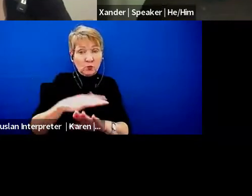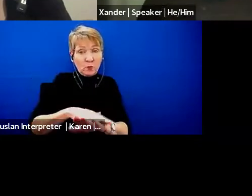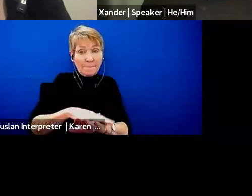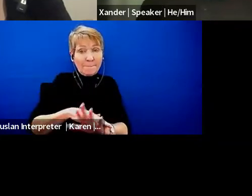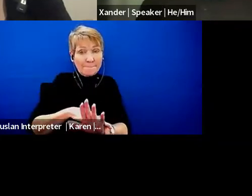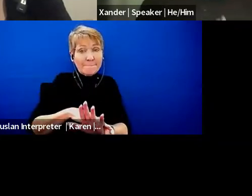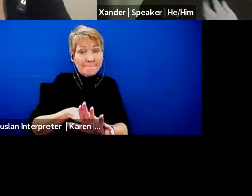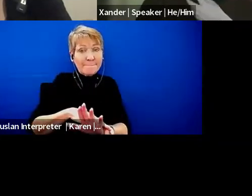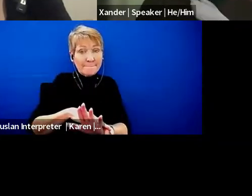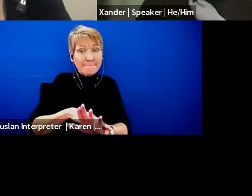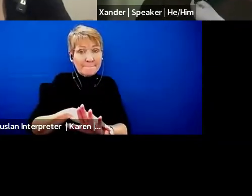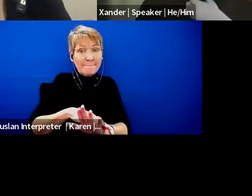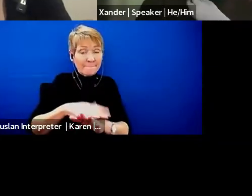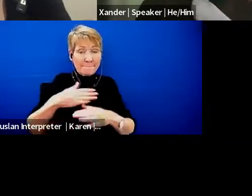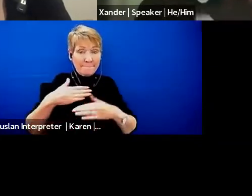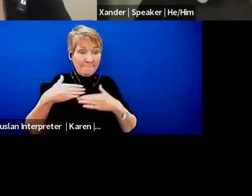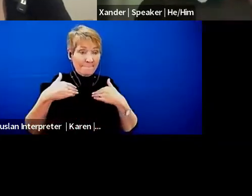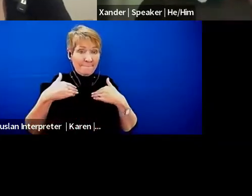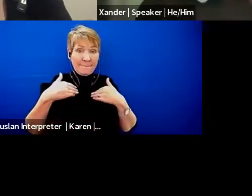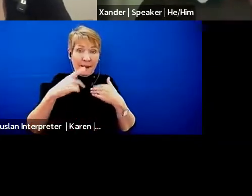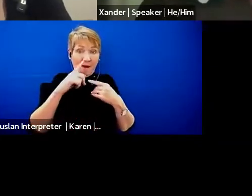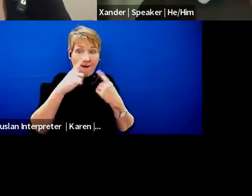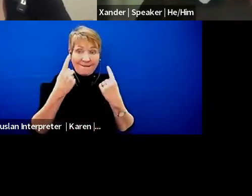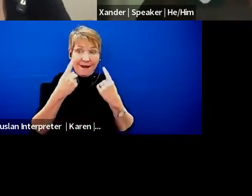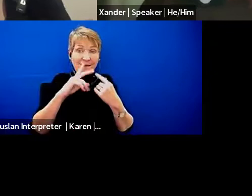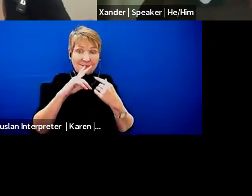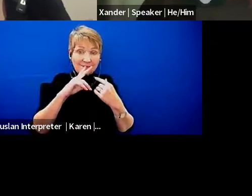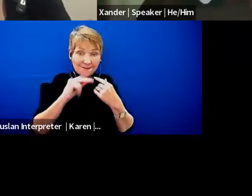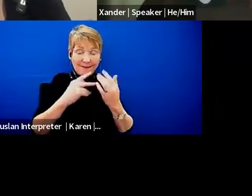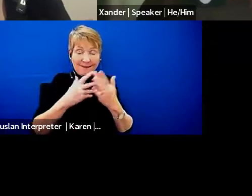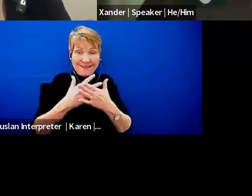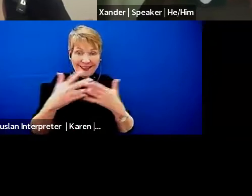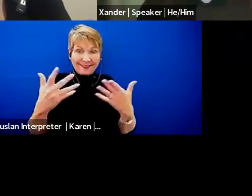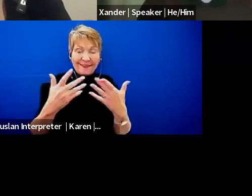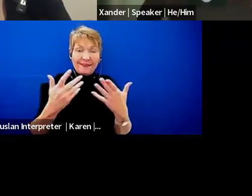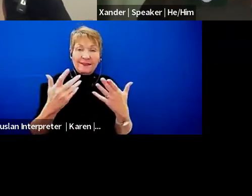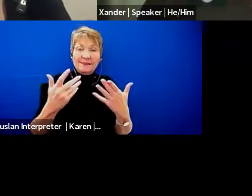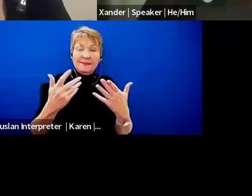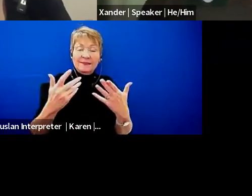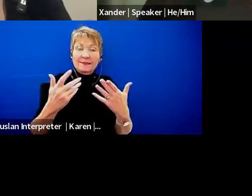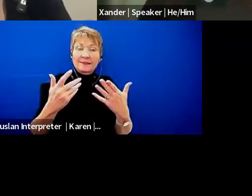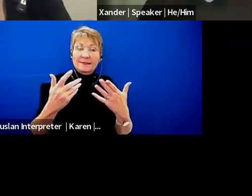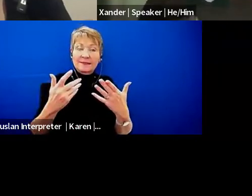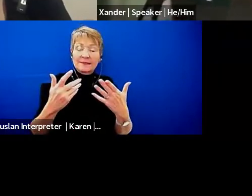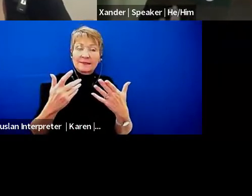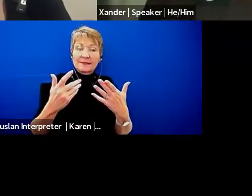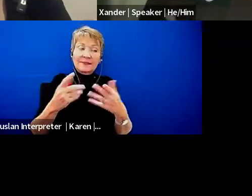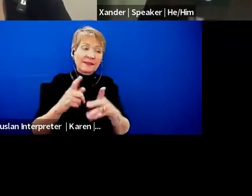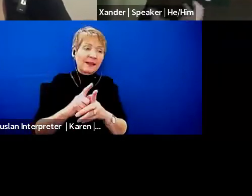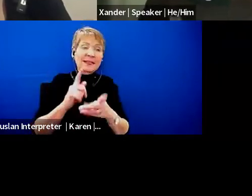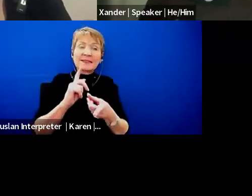I physically just cannot say anything. So being able to, like, sometimes I'd use